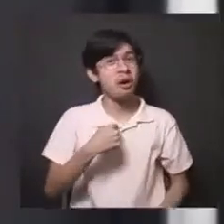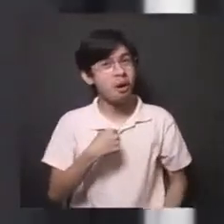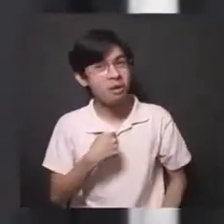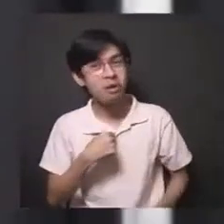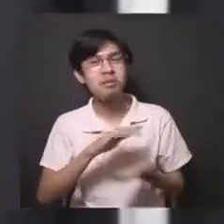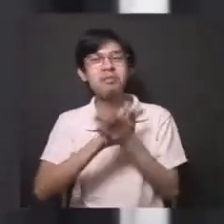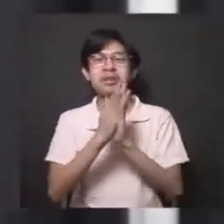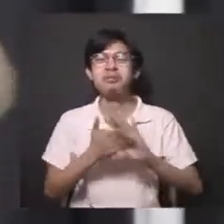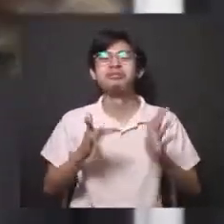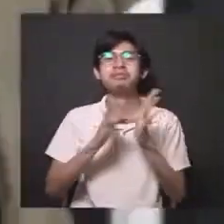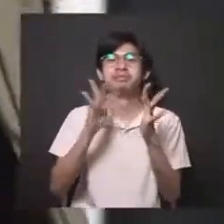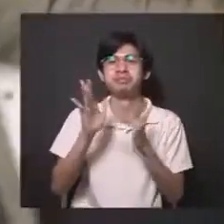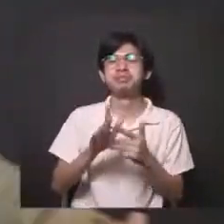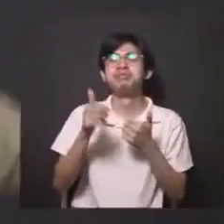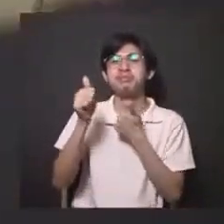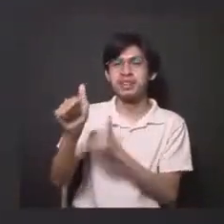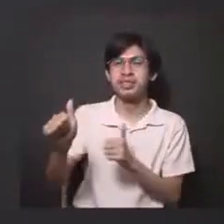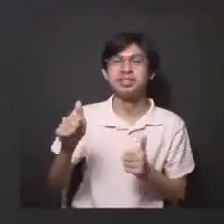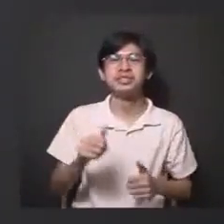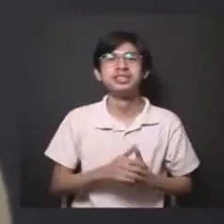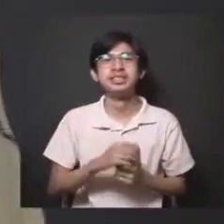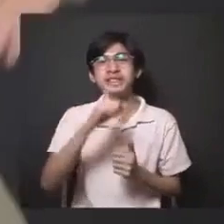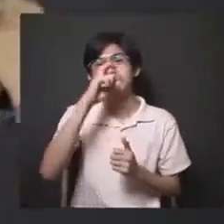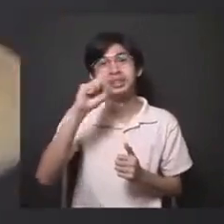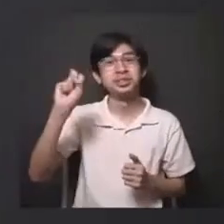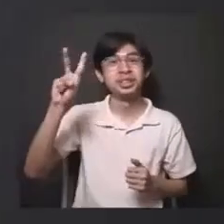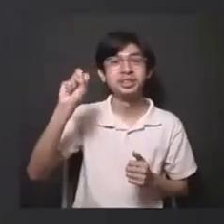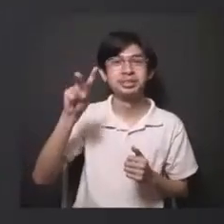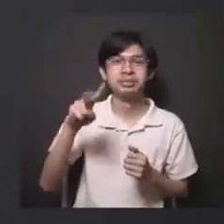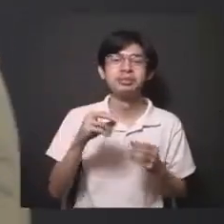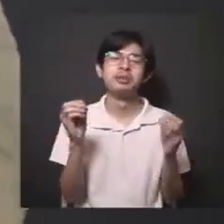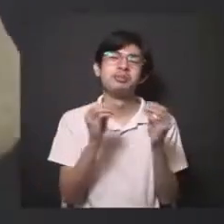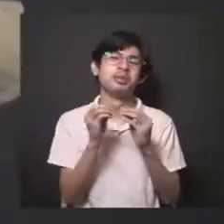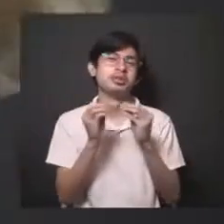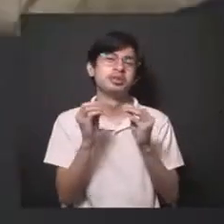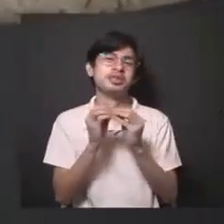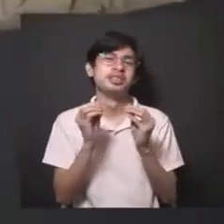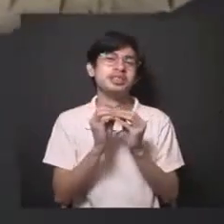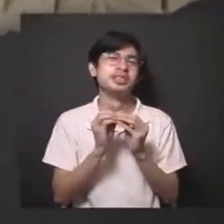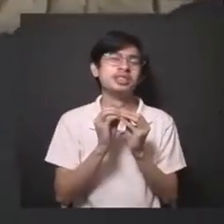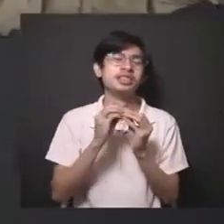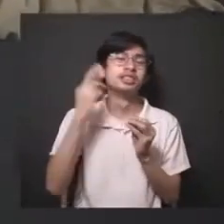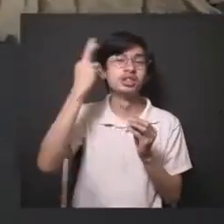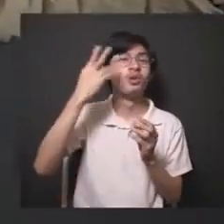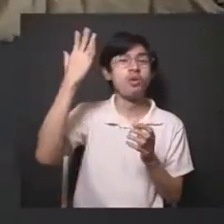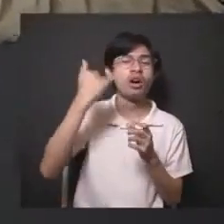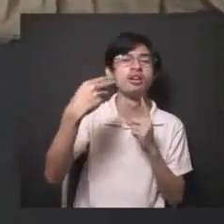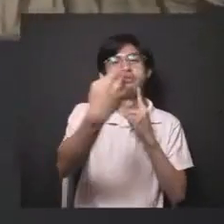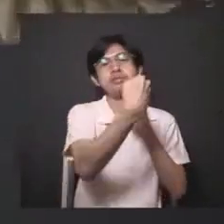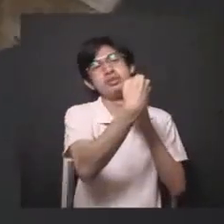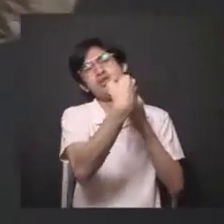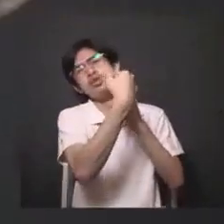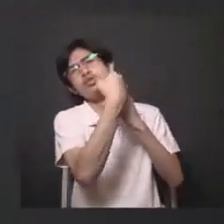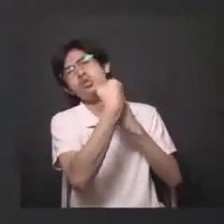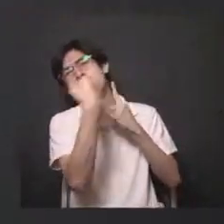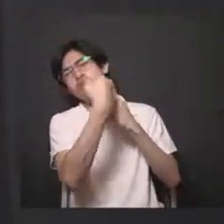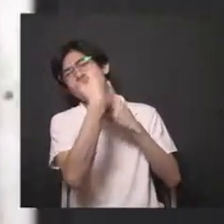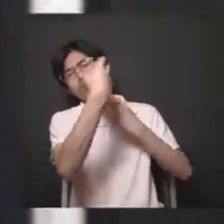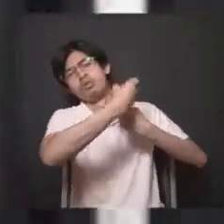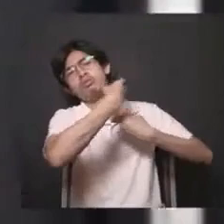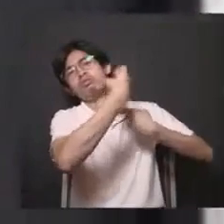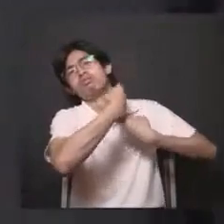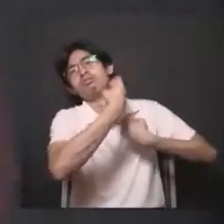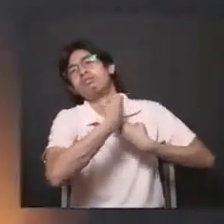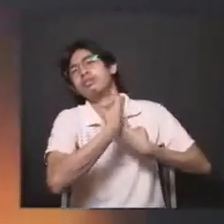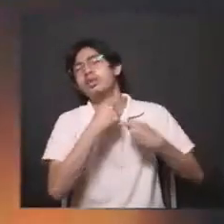of 12, which gave more reasons for the bullies to bully me. That was my story. So,